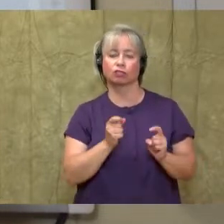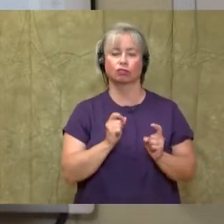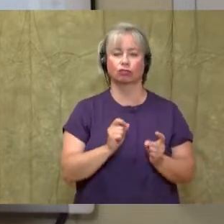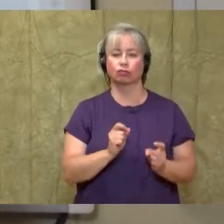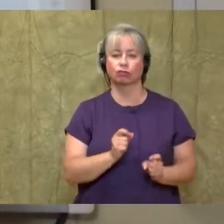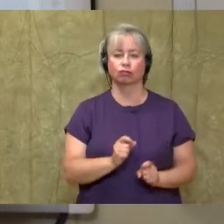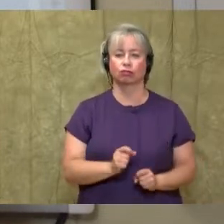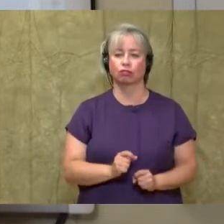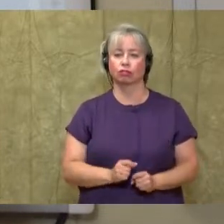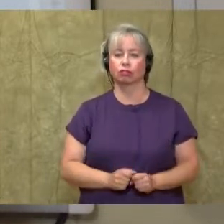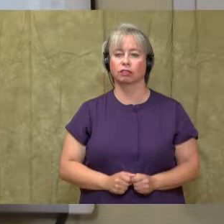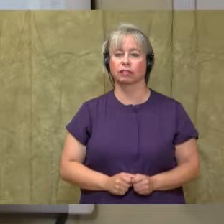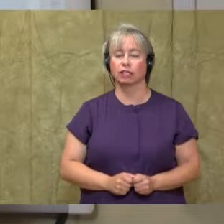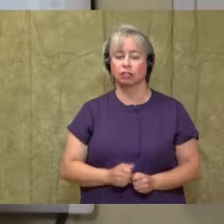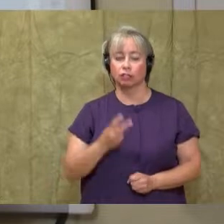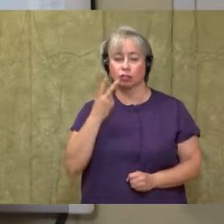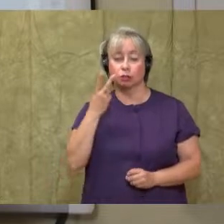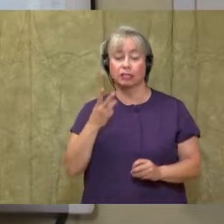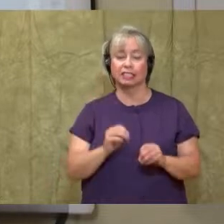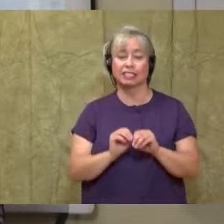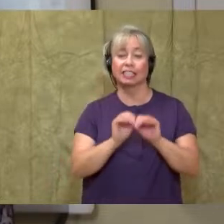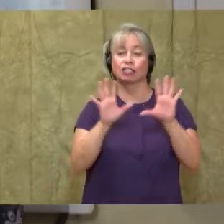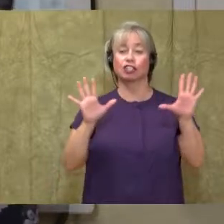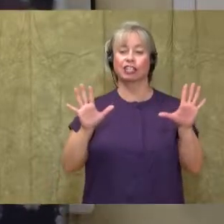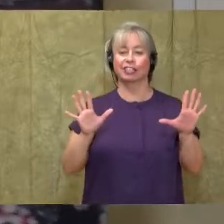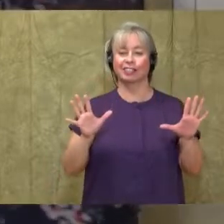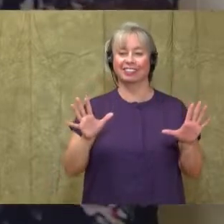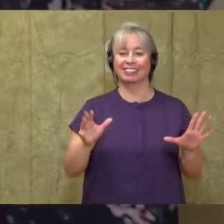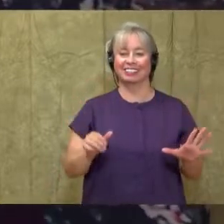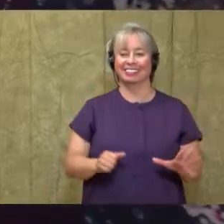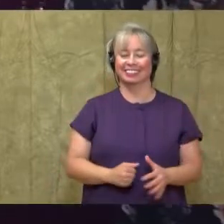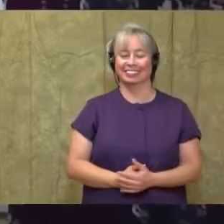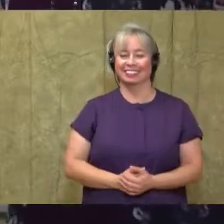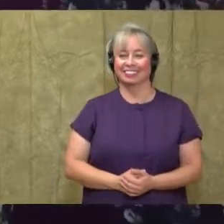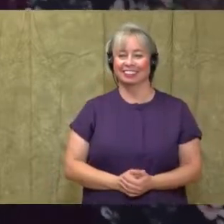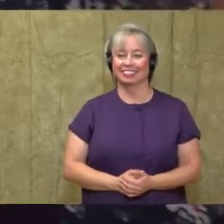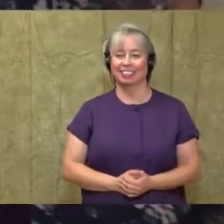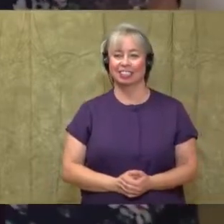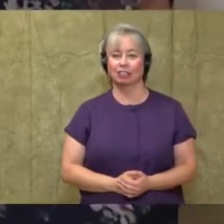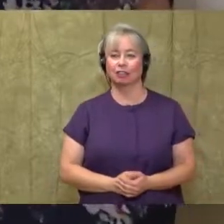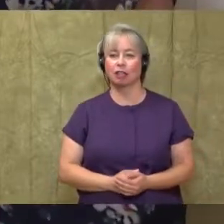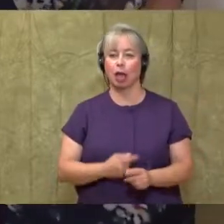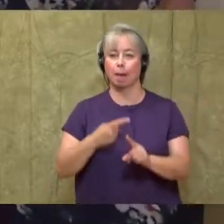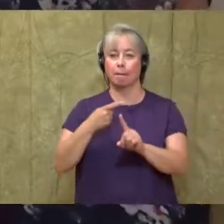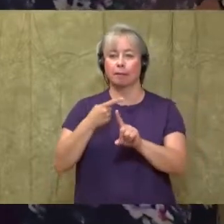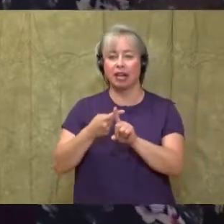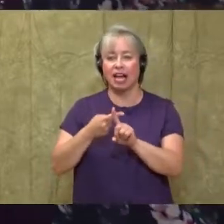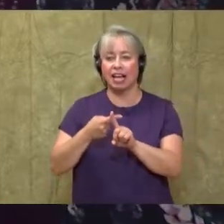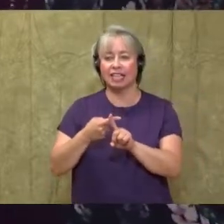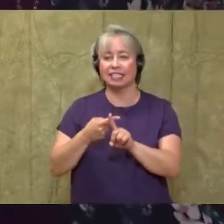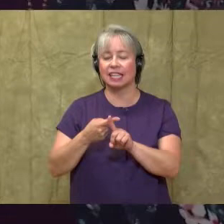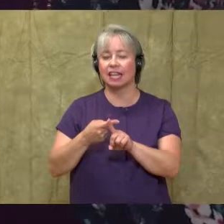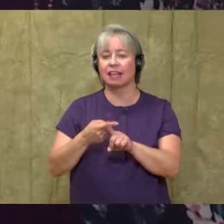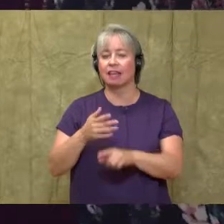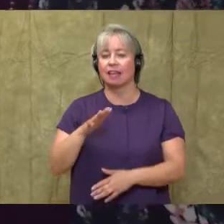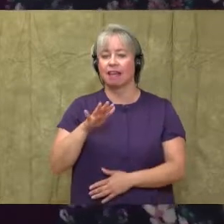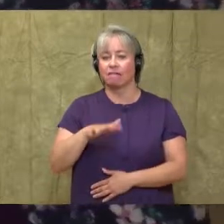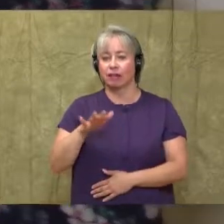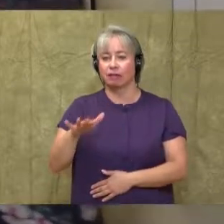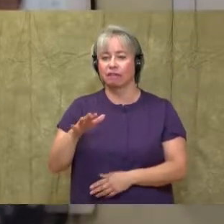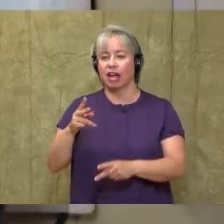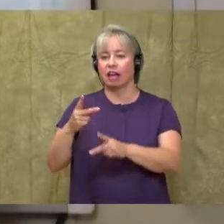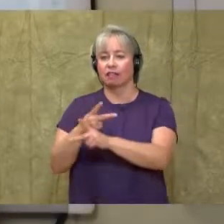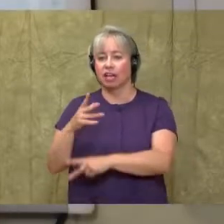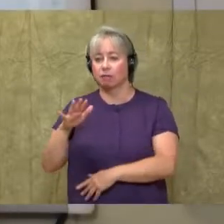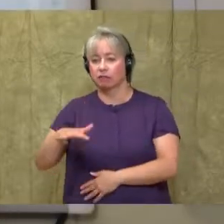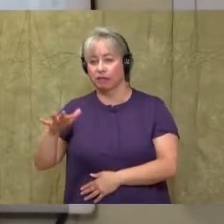so you can see it well at home or wherever you're watching from. plus, now we have to find what 55 squared